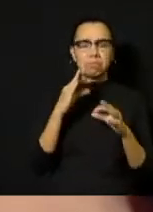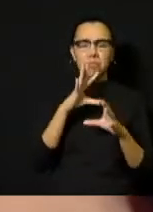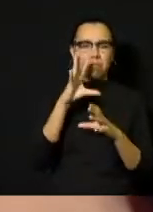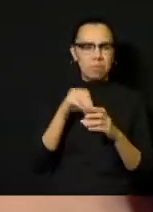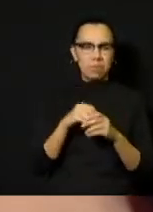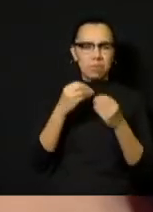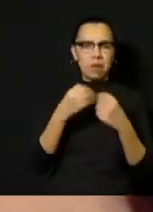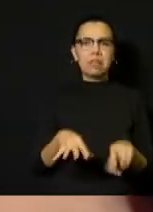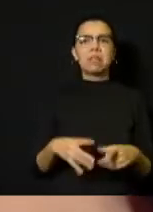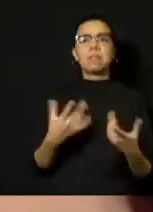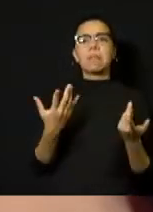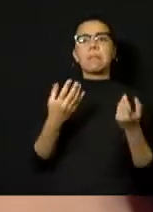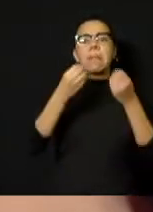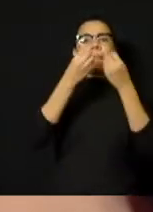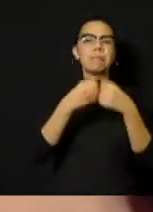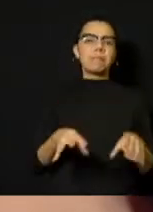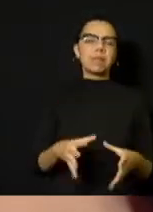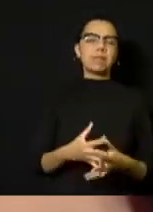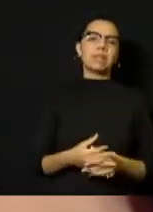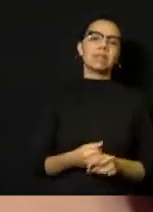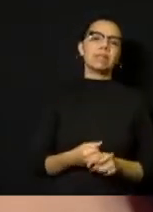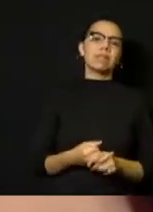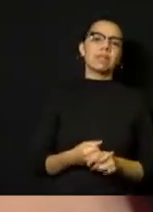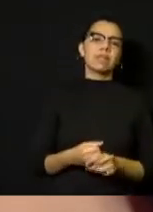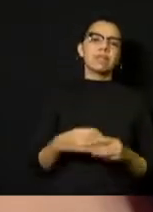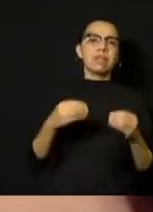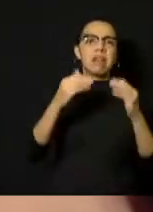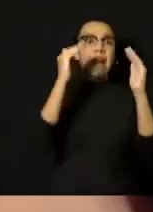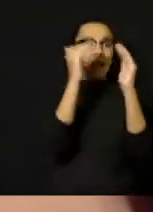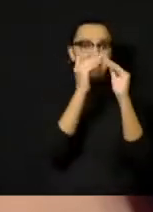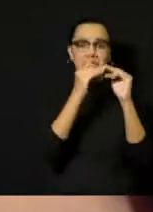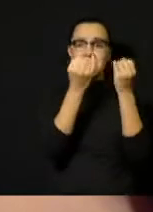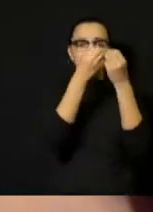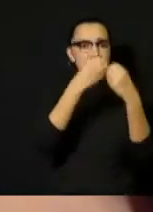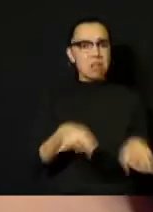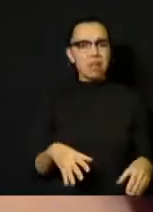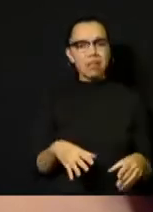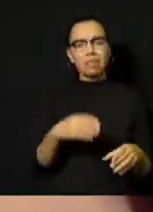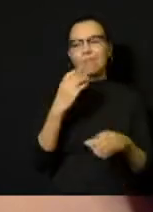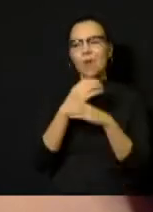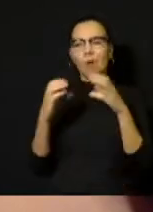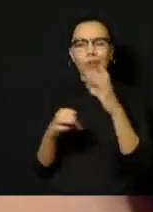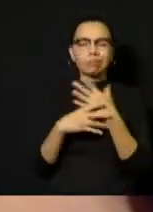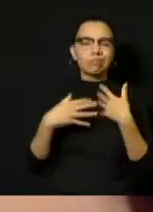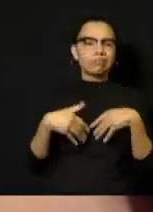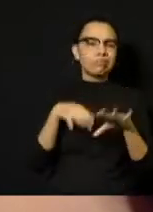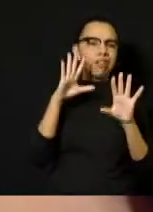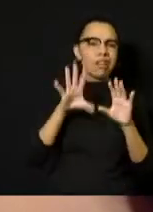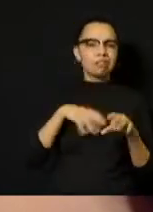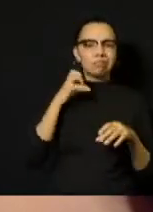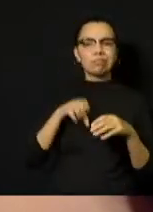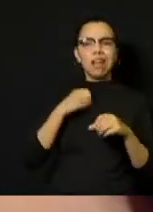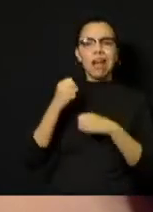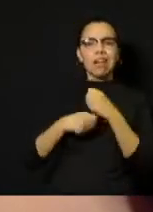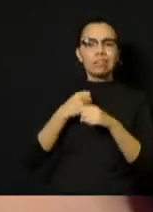In addition of losing all we had, we lost the things